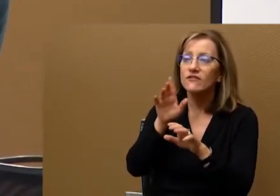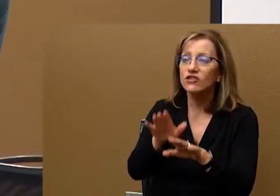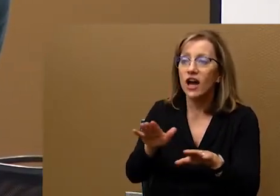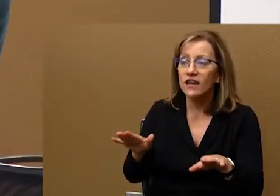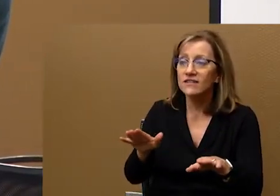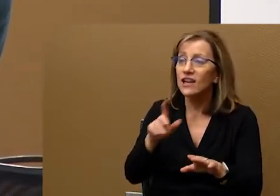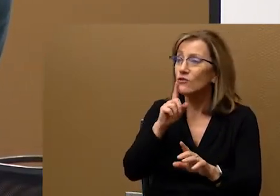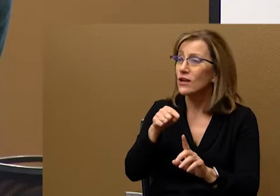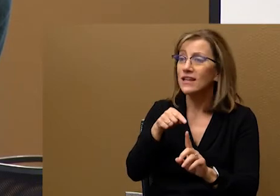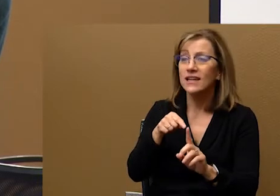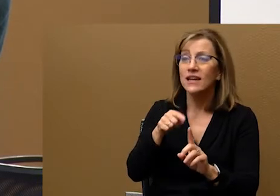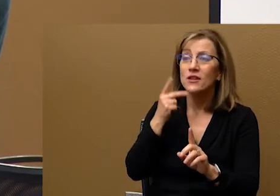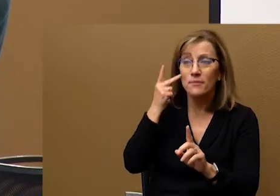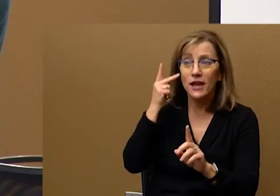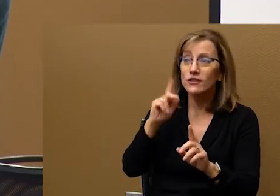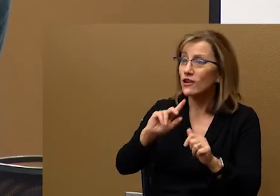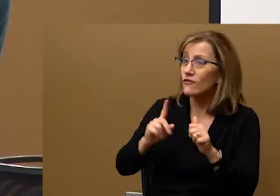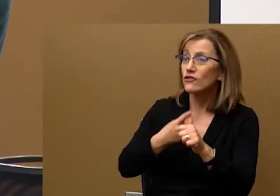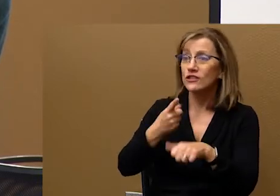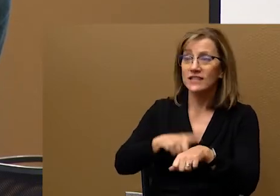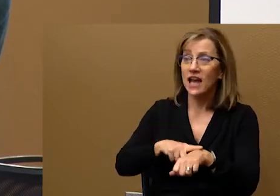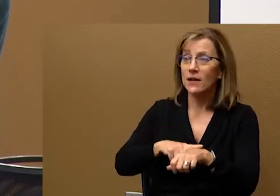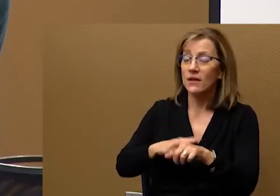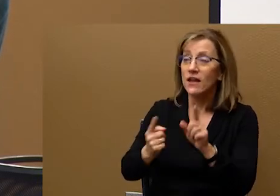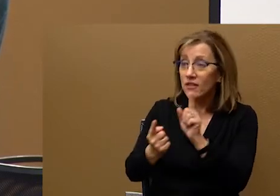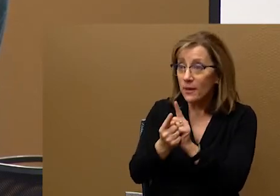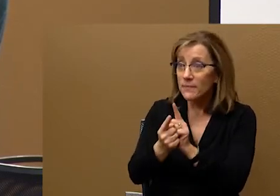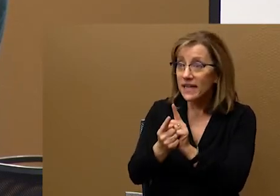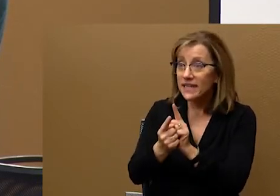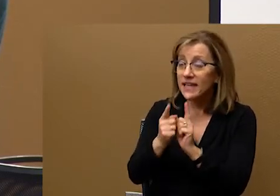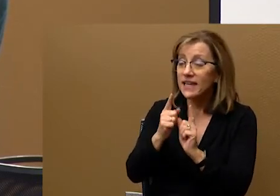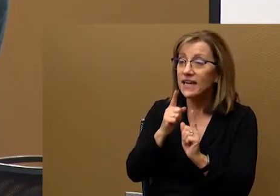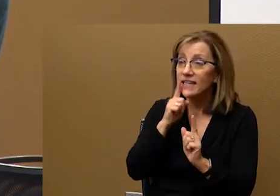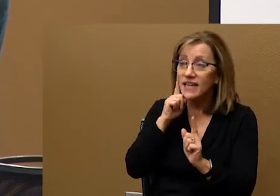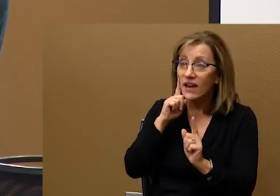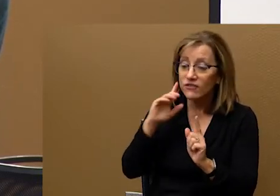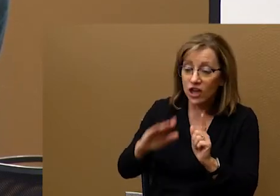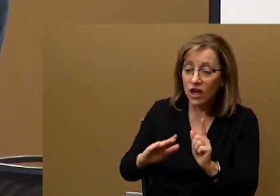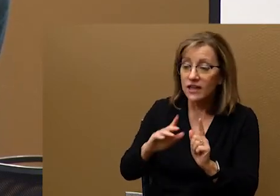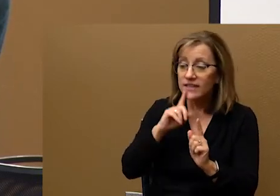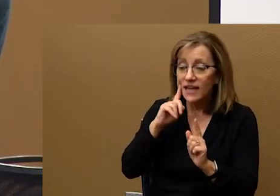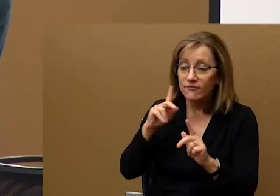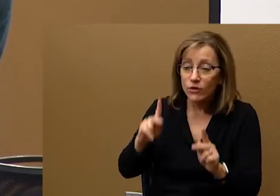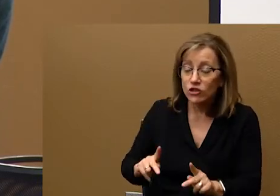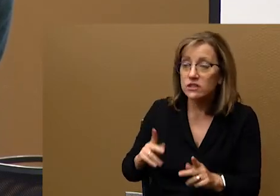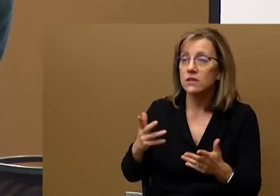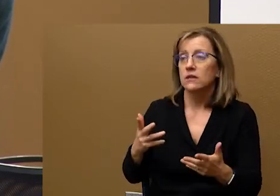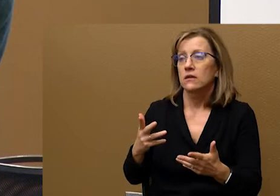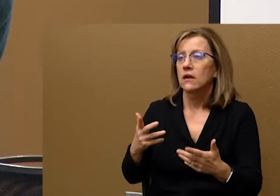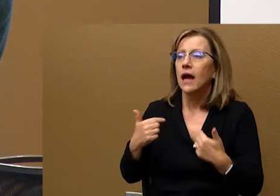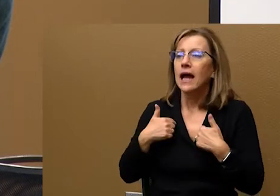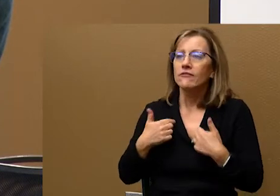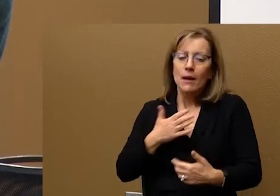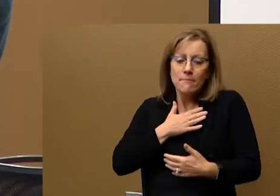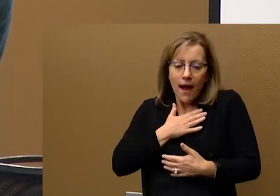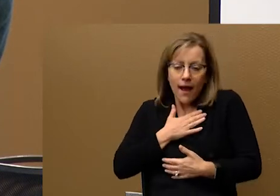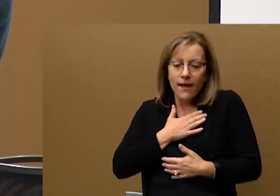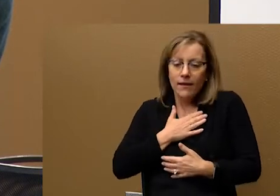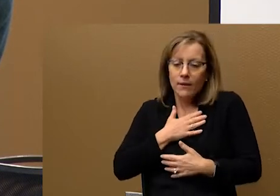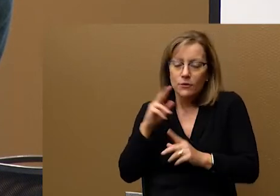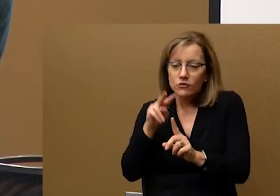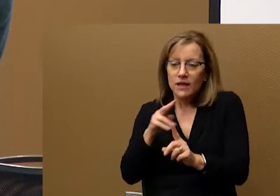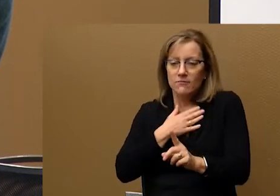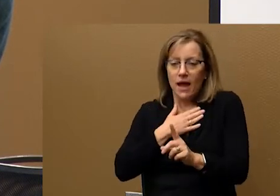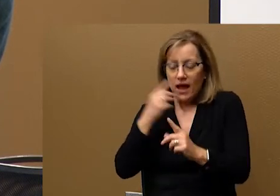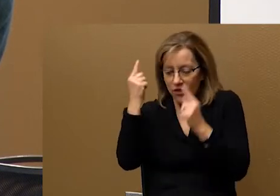child. Really, the parents, it's the first time they're meeting a deaf child, a deaf person. So of course I have